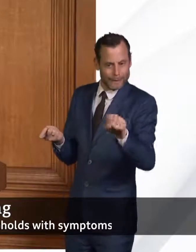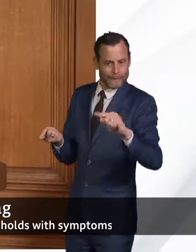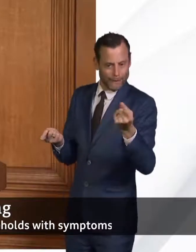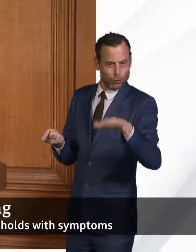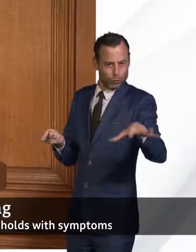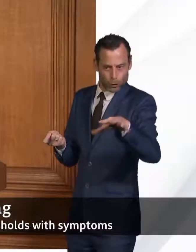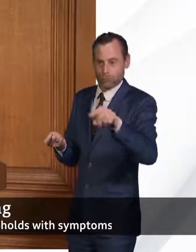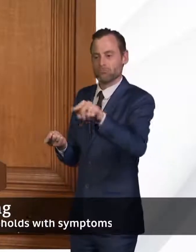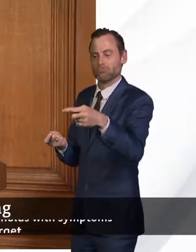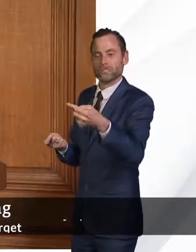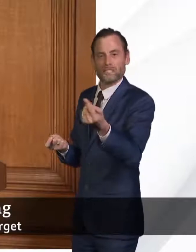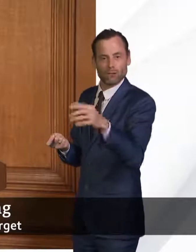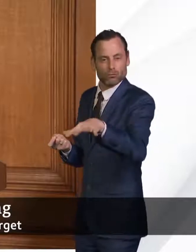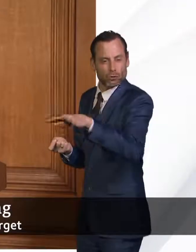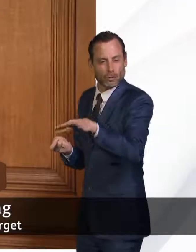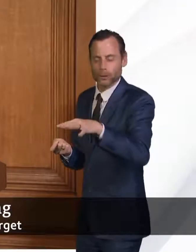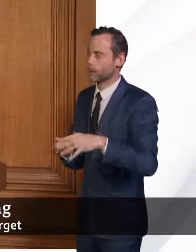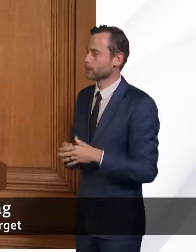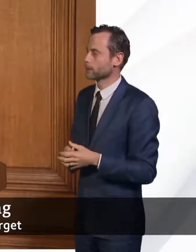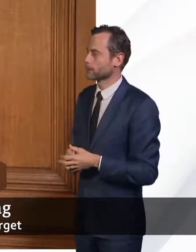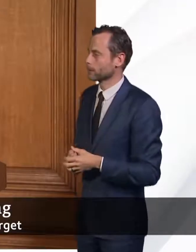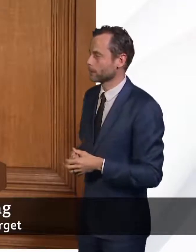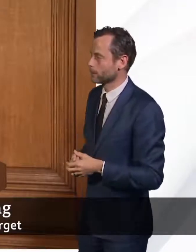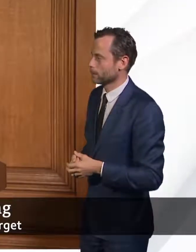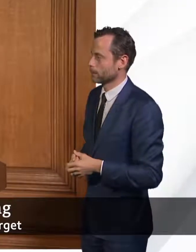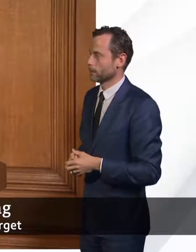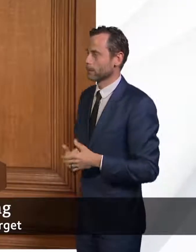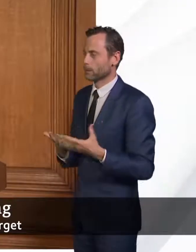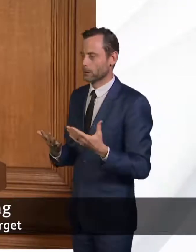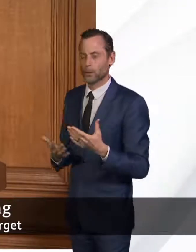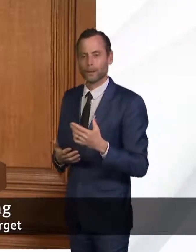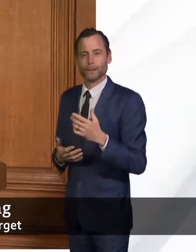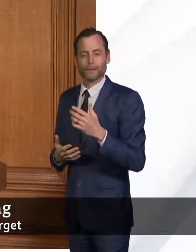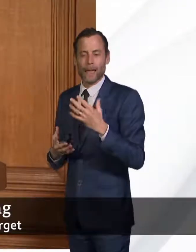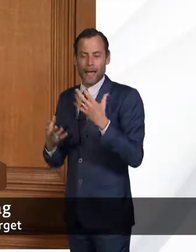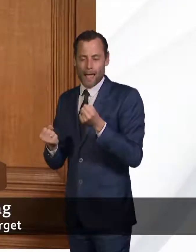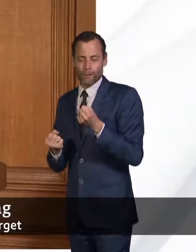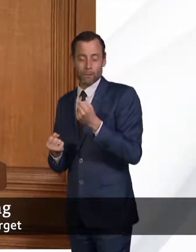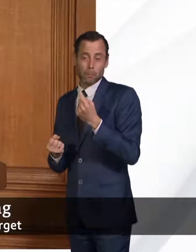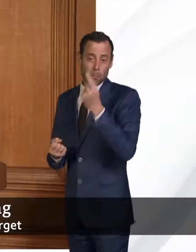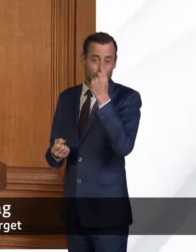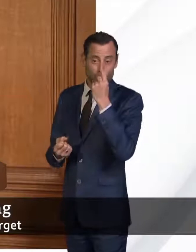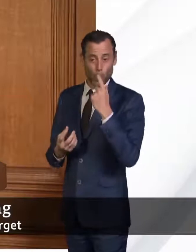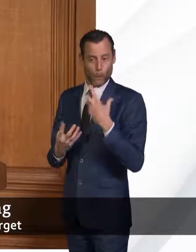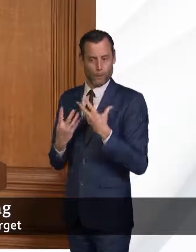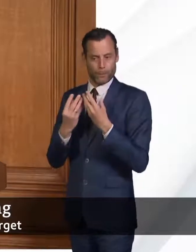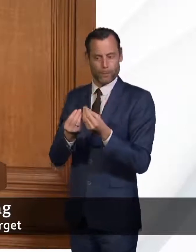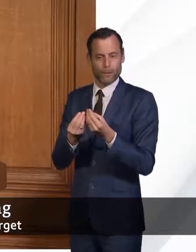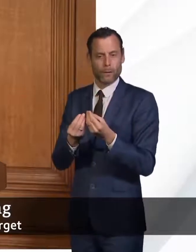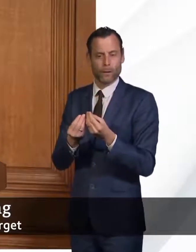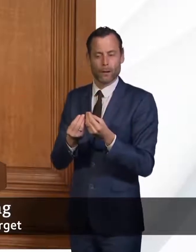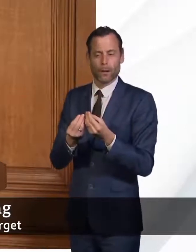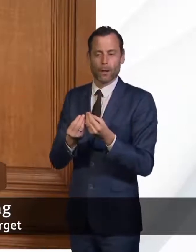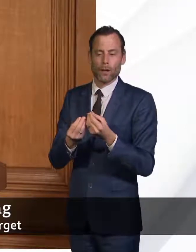do things that are incredibly beautifully tailored to each part of your population, and on the other hand, keeping things